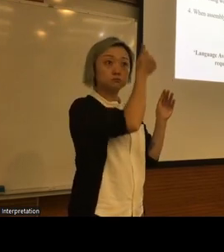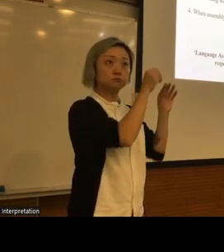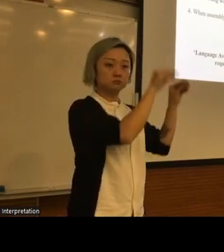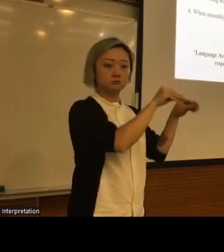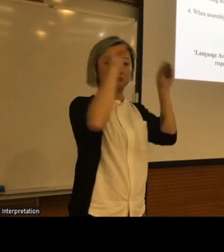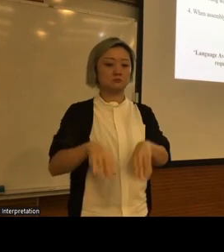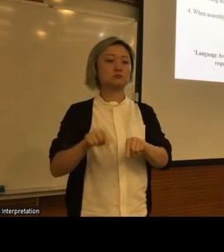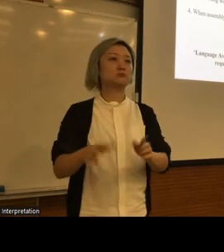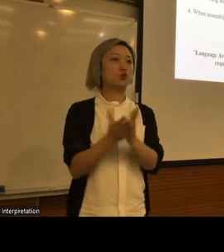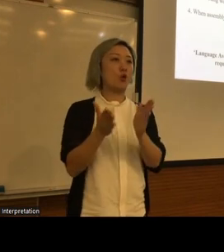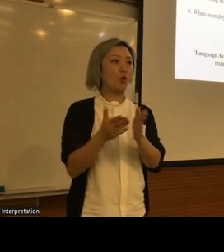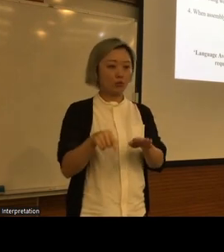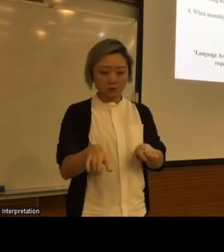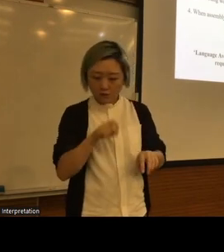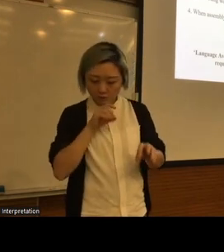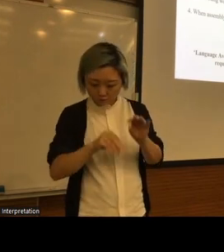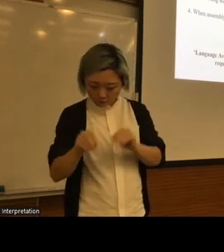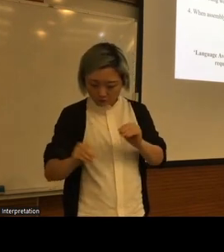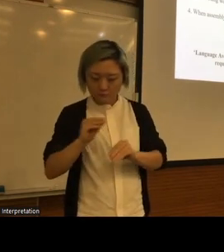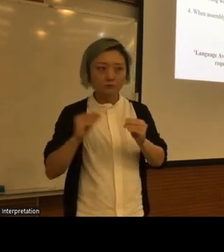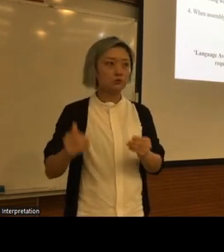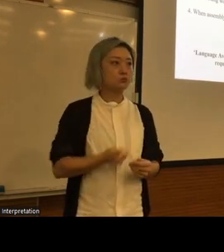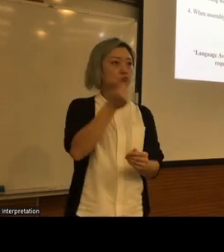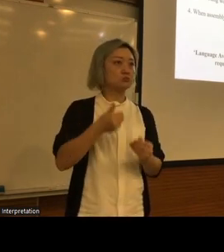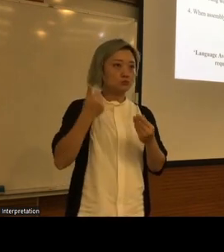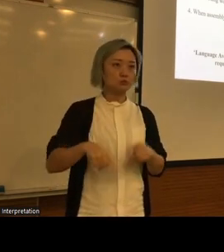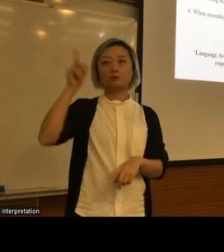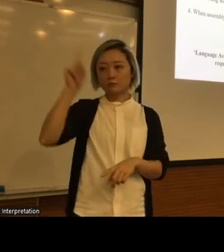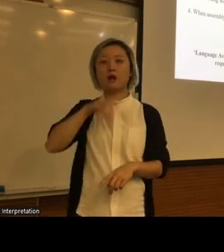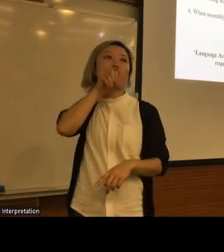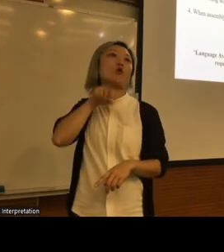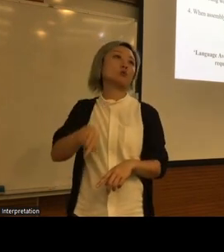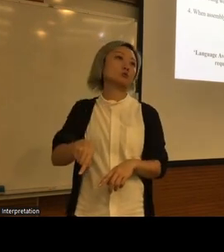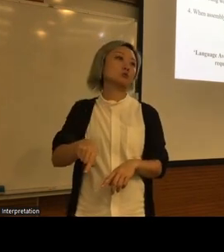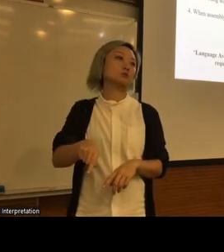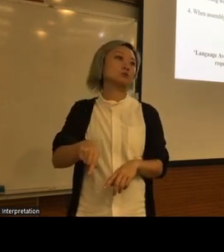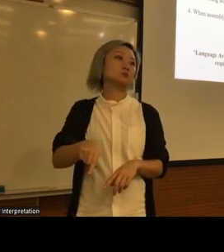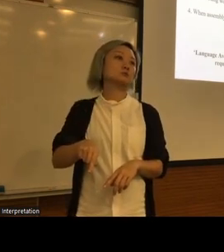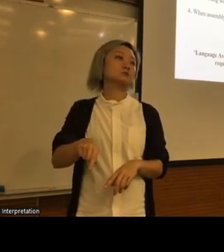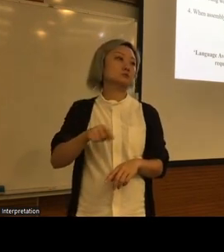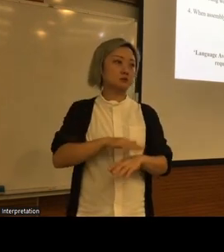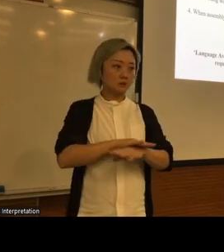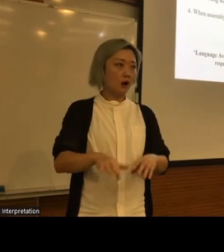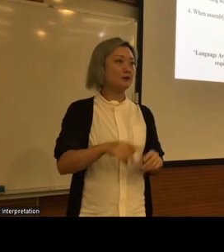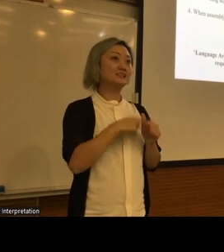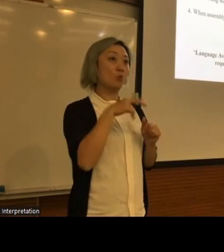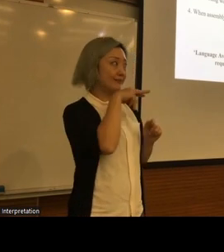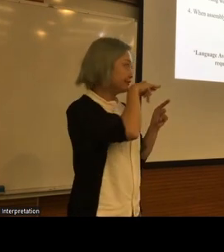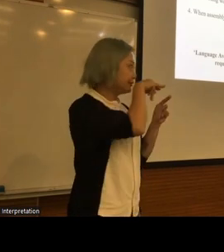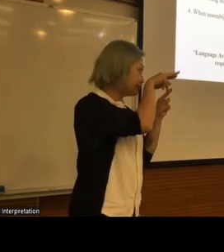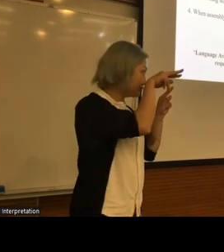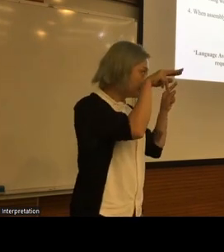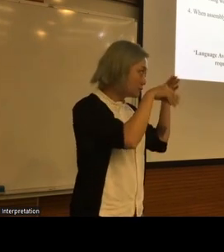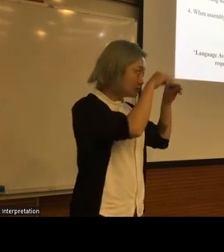This takes time, and this takes processing capacity. Then we assemble them once we have found the right ones.